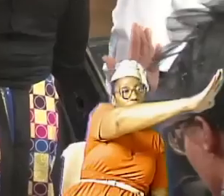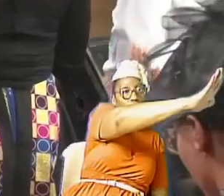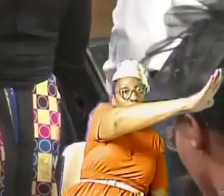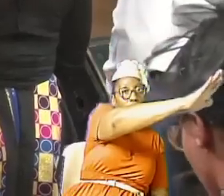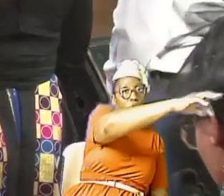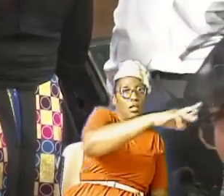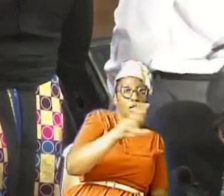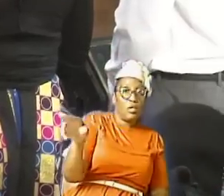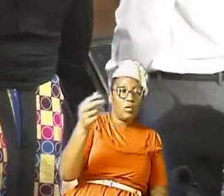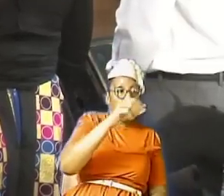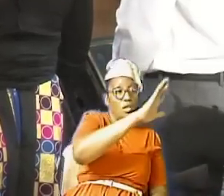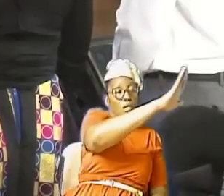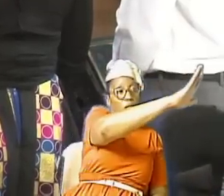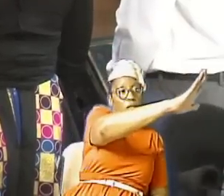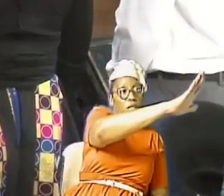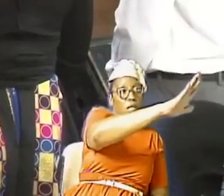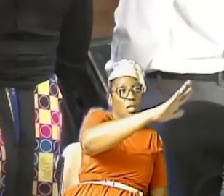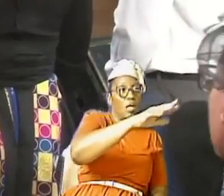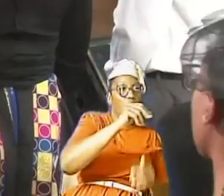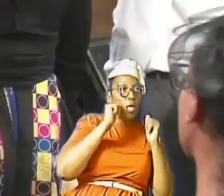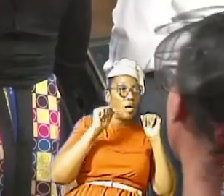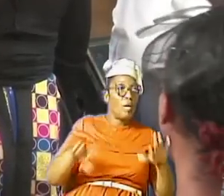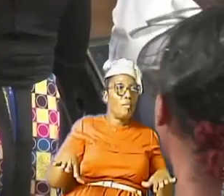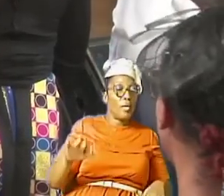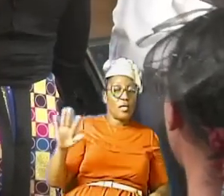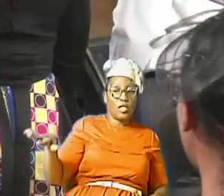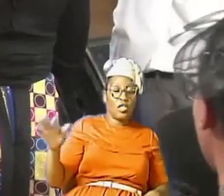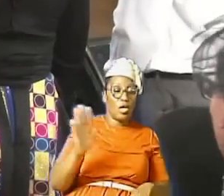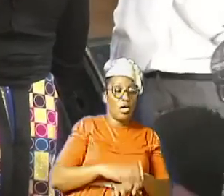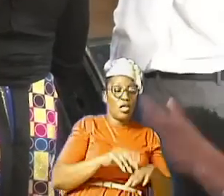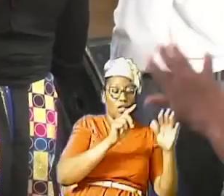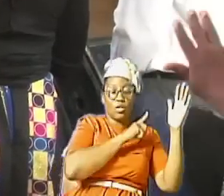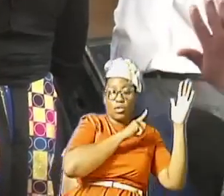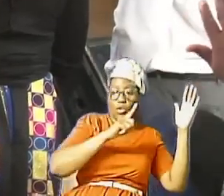your right hand as we dedicate this child unto the Lord. Amen.